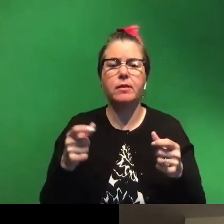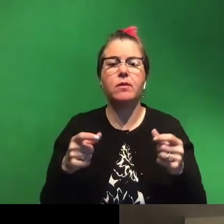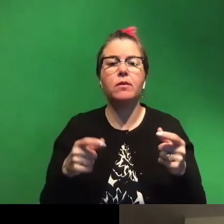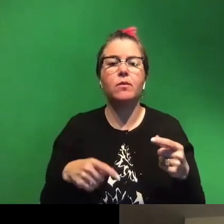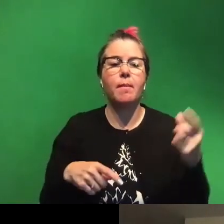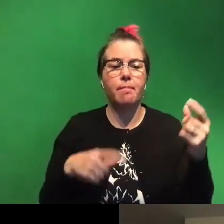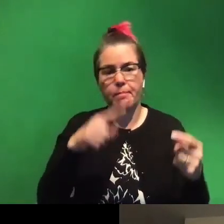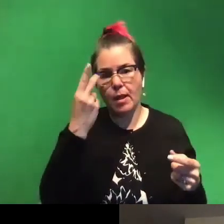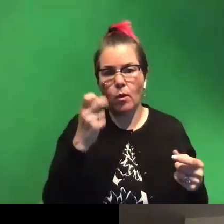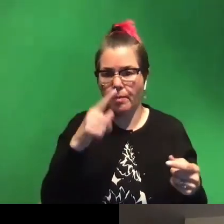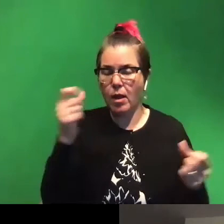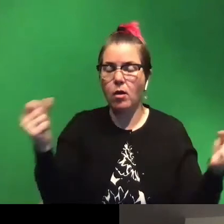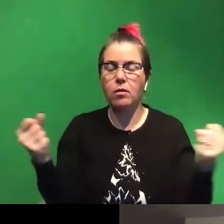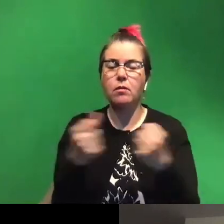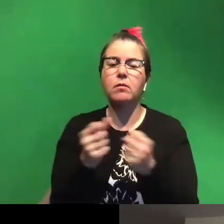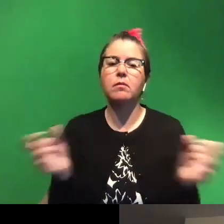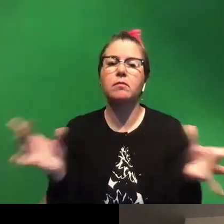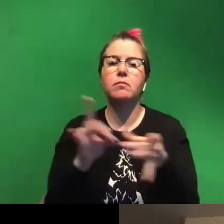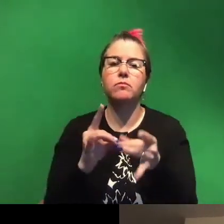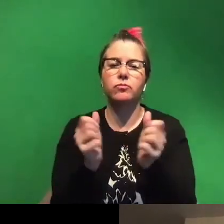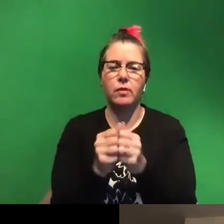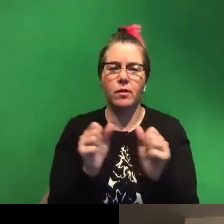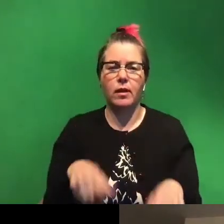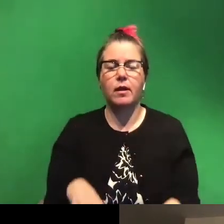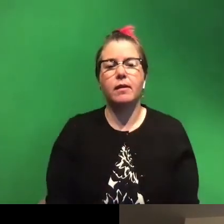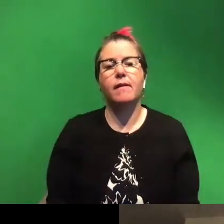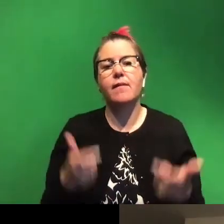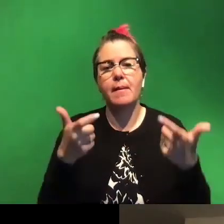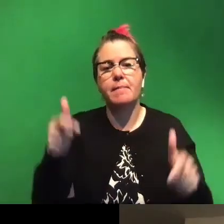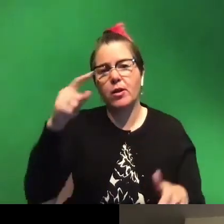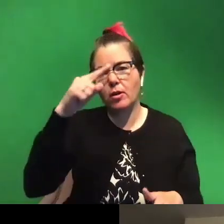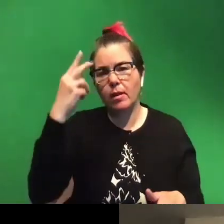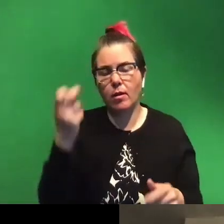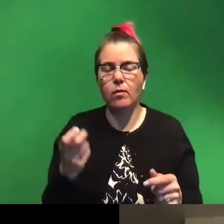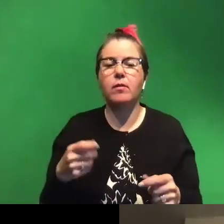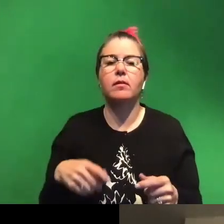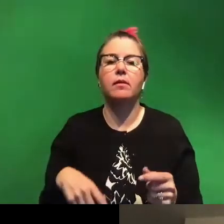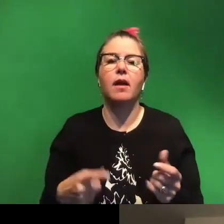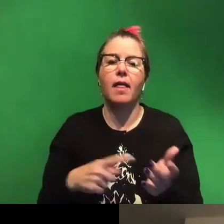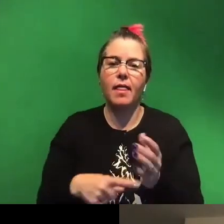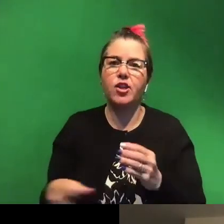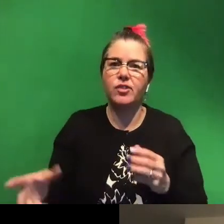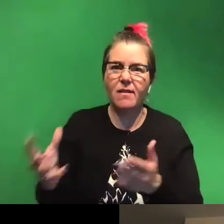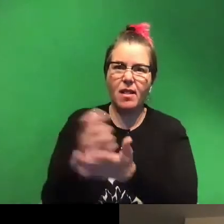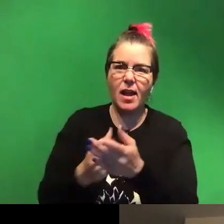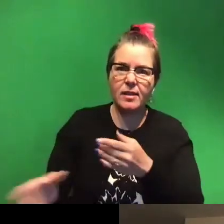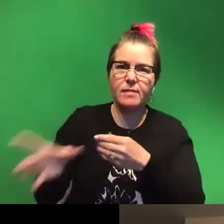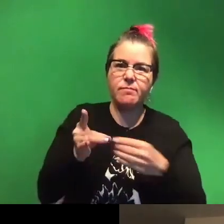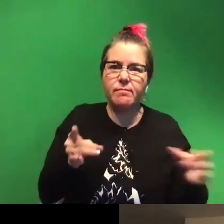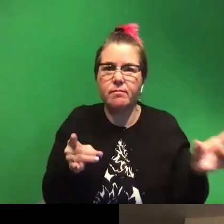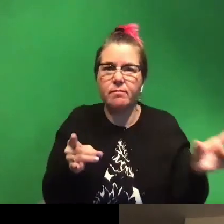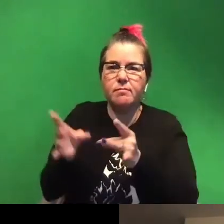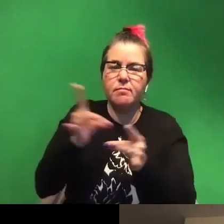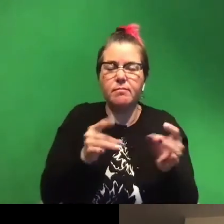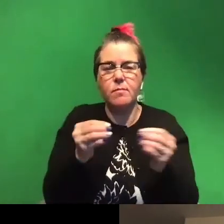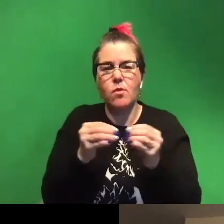here and another here, and then you merge them. Then you have like a bigger black hole now, and then and then you're like collecting black holes. But it takes